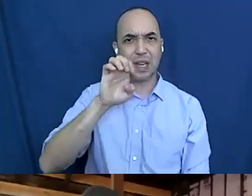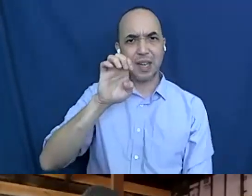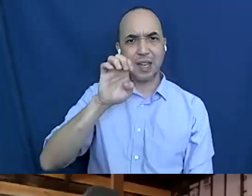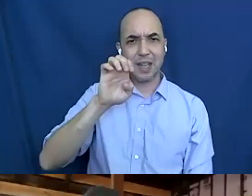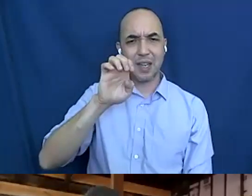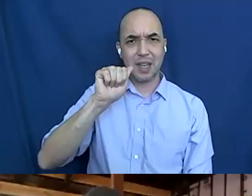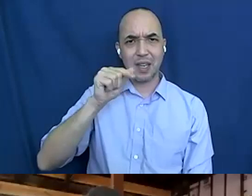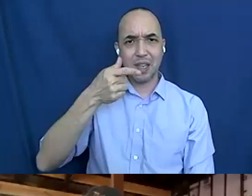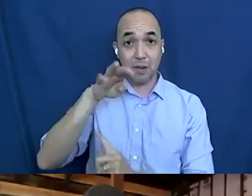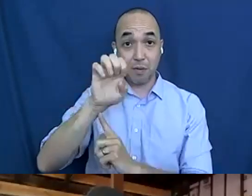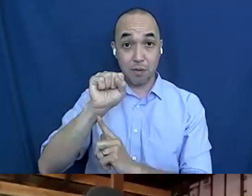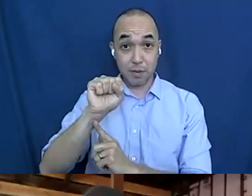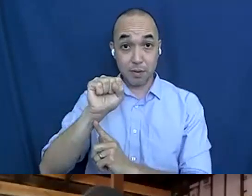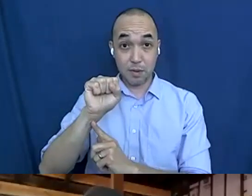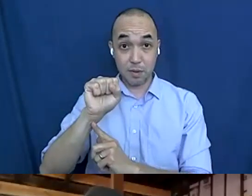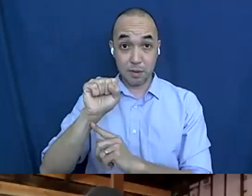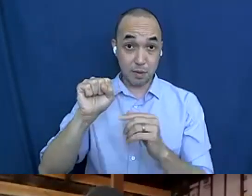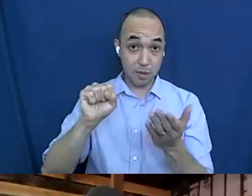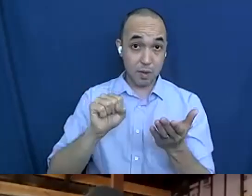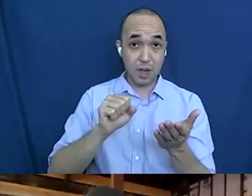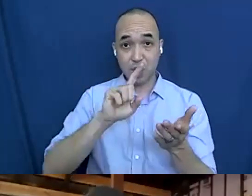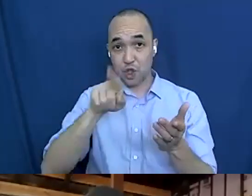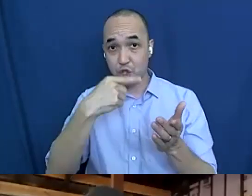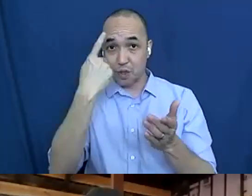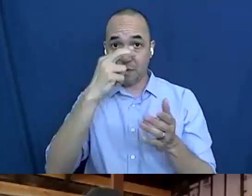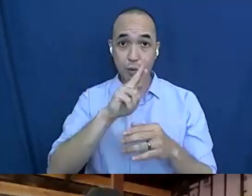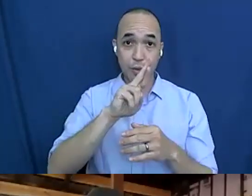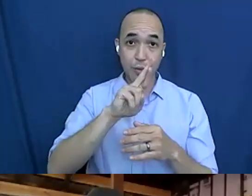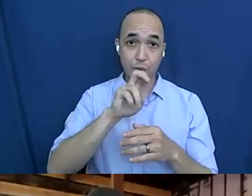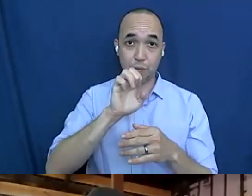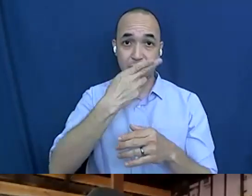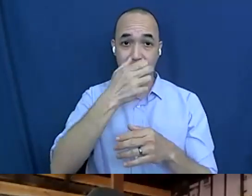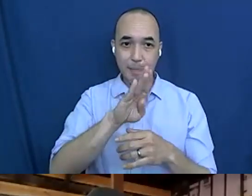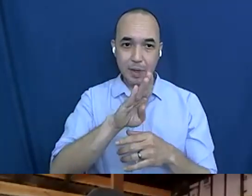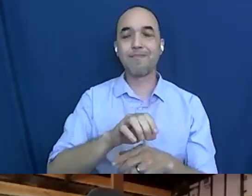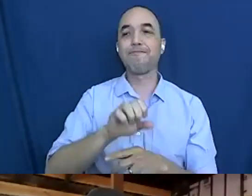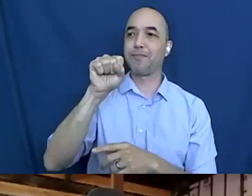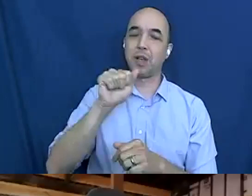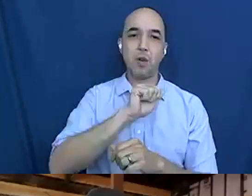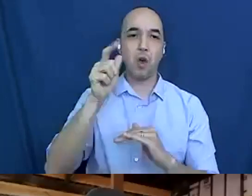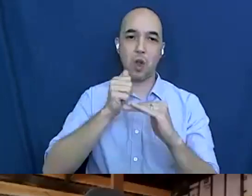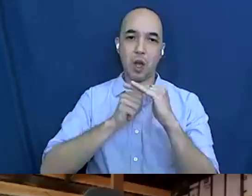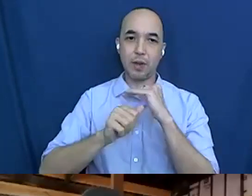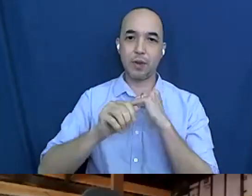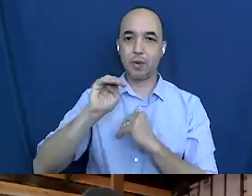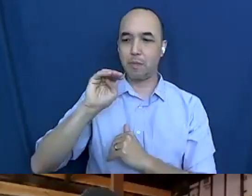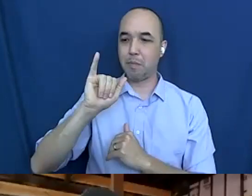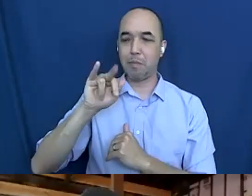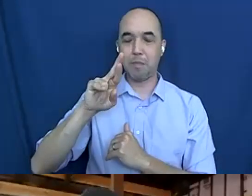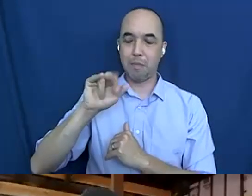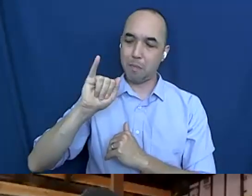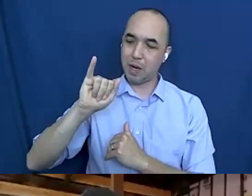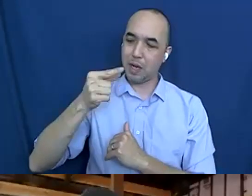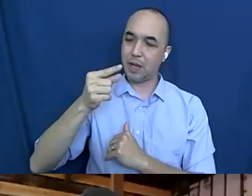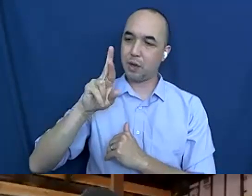rehabilitation situation? Yes. Basically, they're all under the Migratory Bird Act, which means they're all federally protected. So eagles